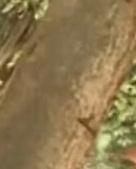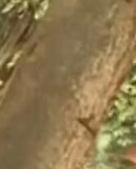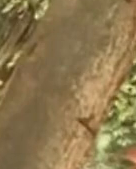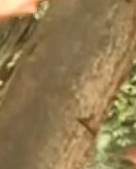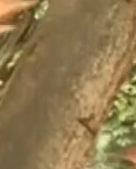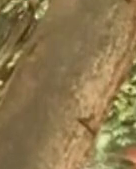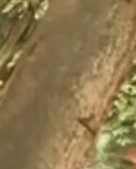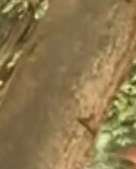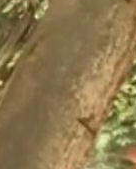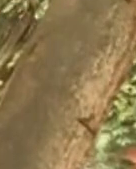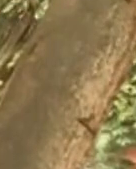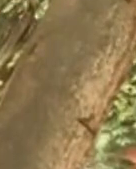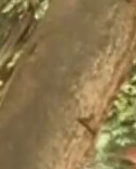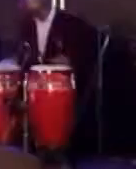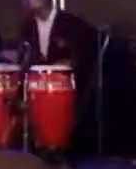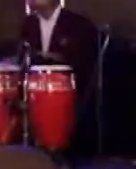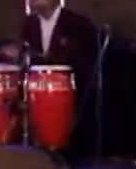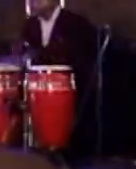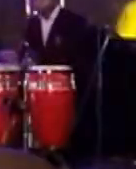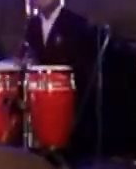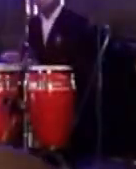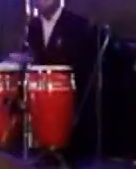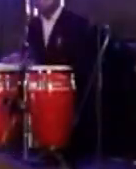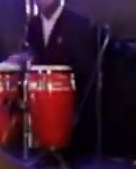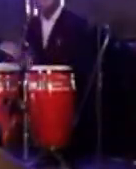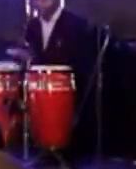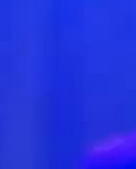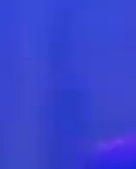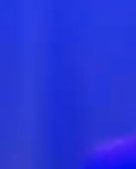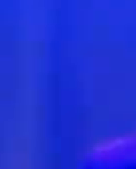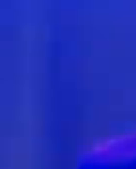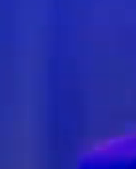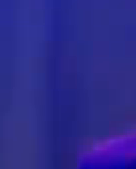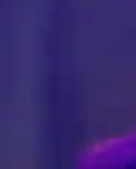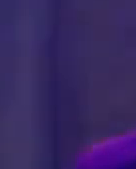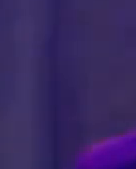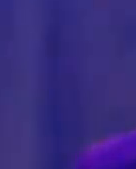Let's check it out. Oh, man.